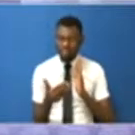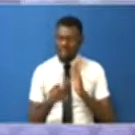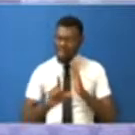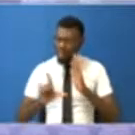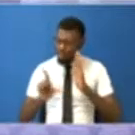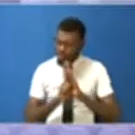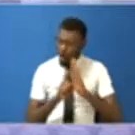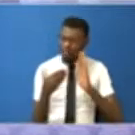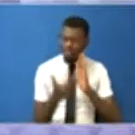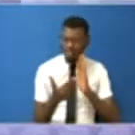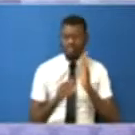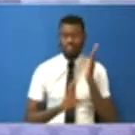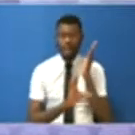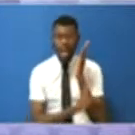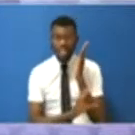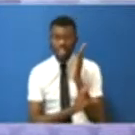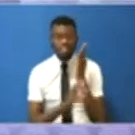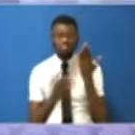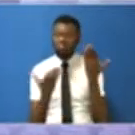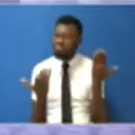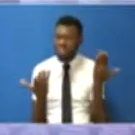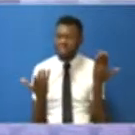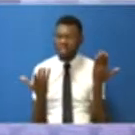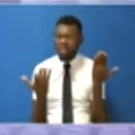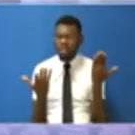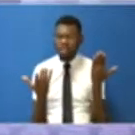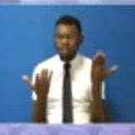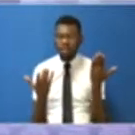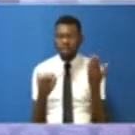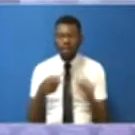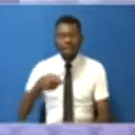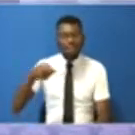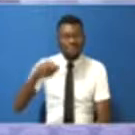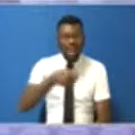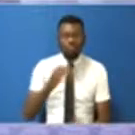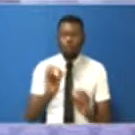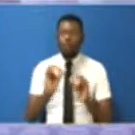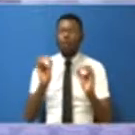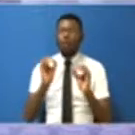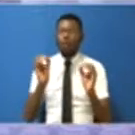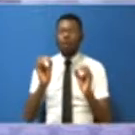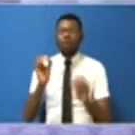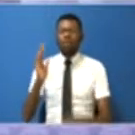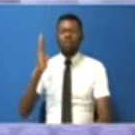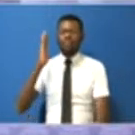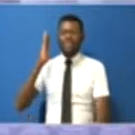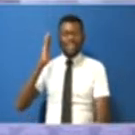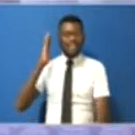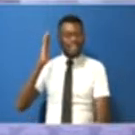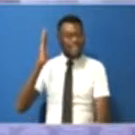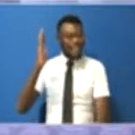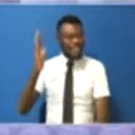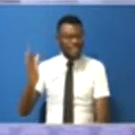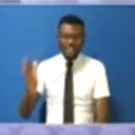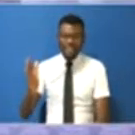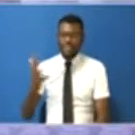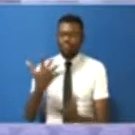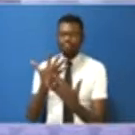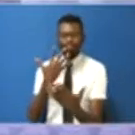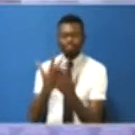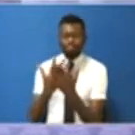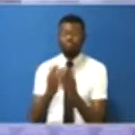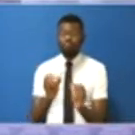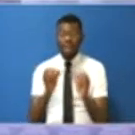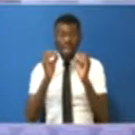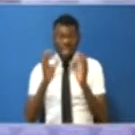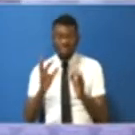one of the things in this country that you don't even you're not fined for you are taken straight if you're found guilty and and that